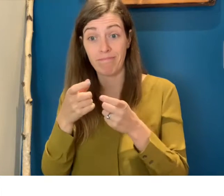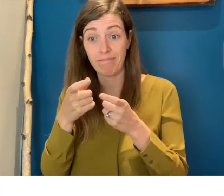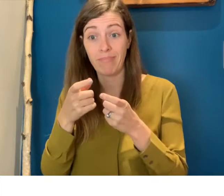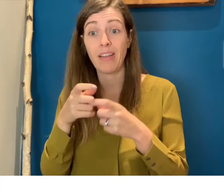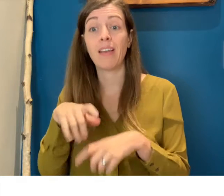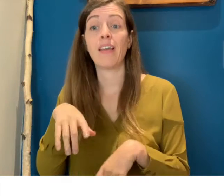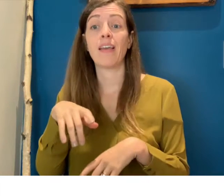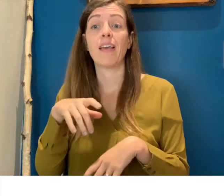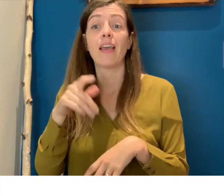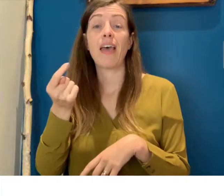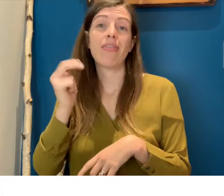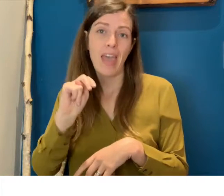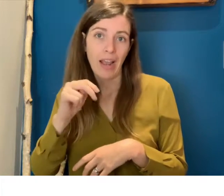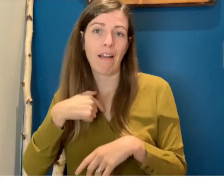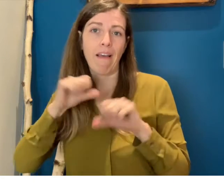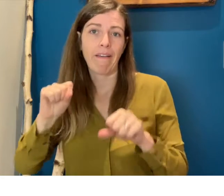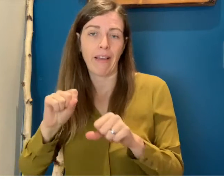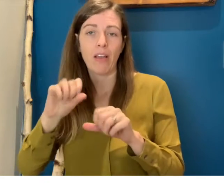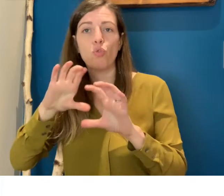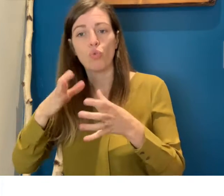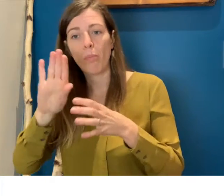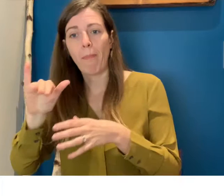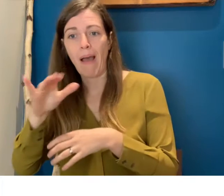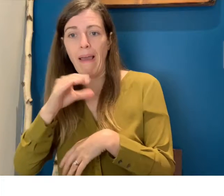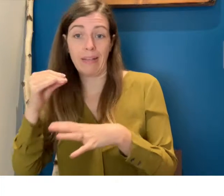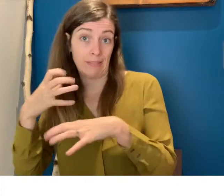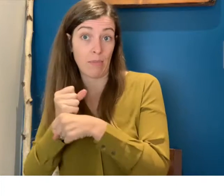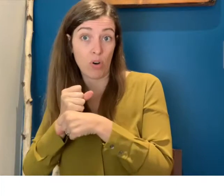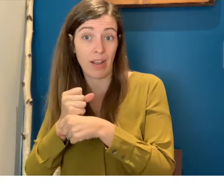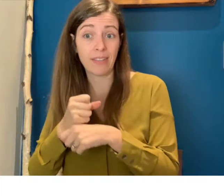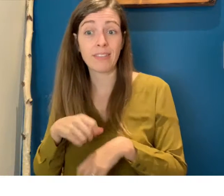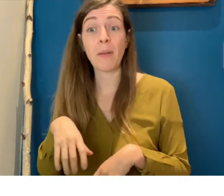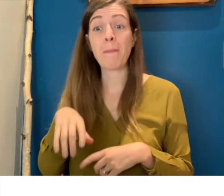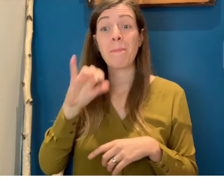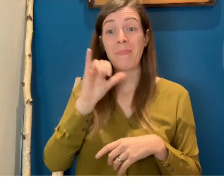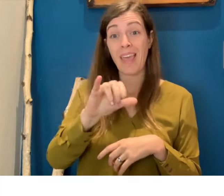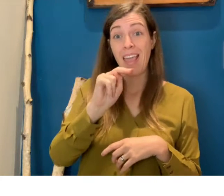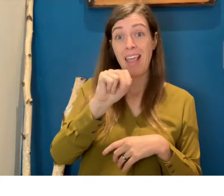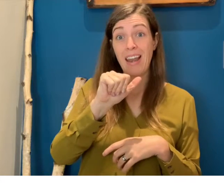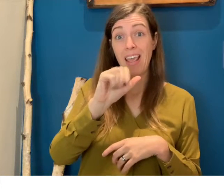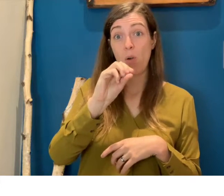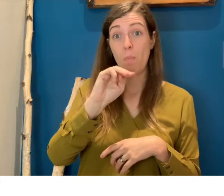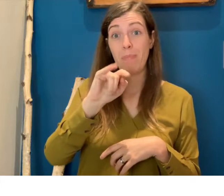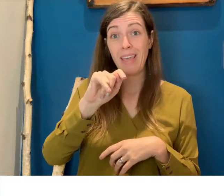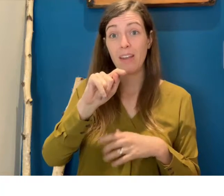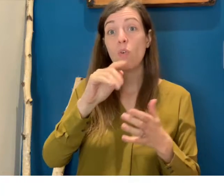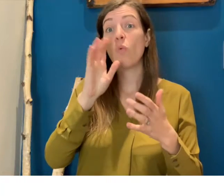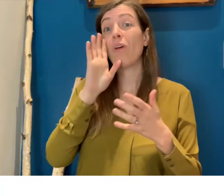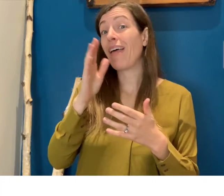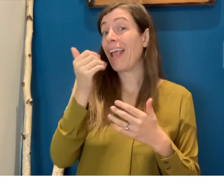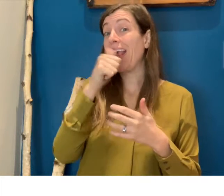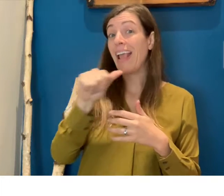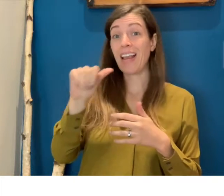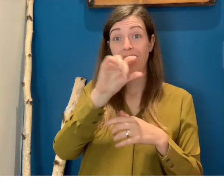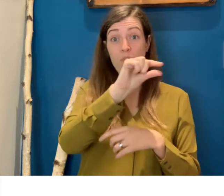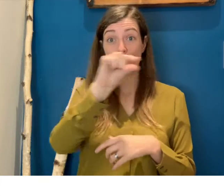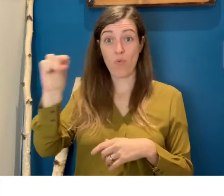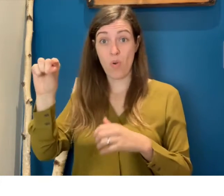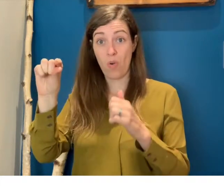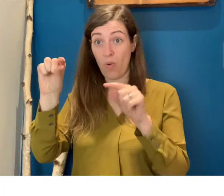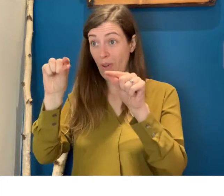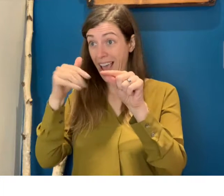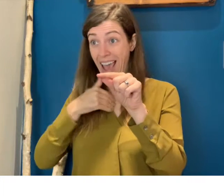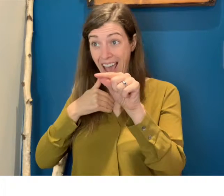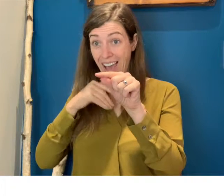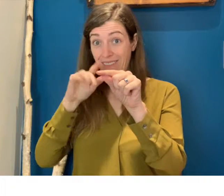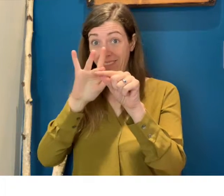NA omit, and then the rest of the function, the group by and summarize function. That NA omit